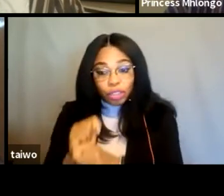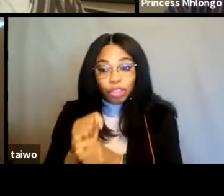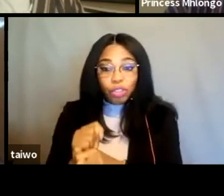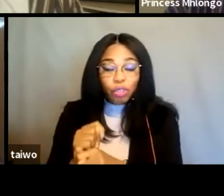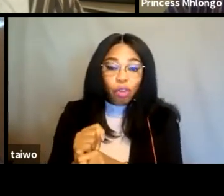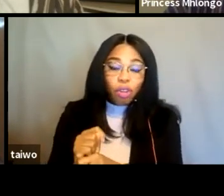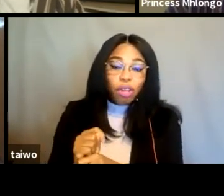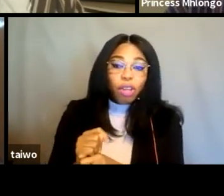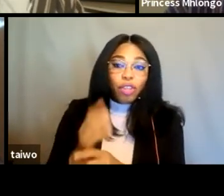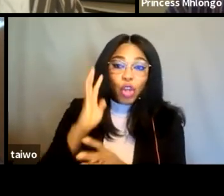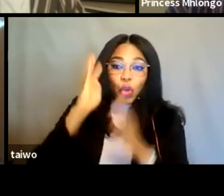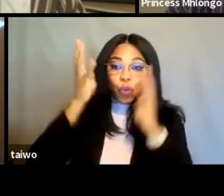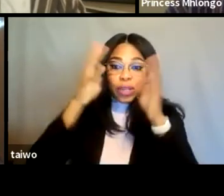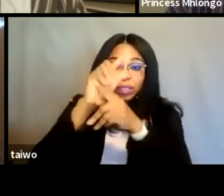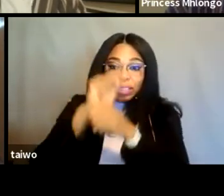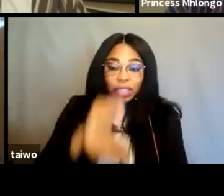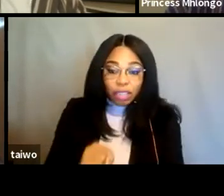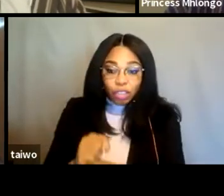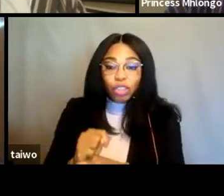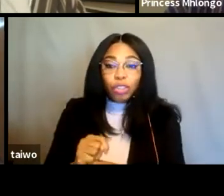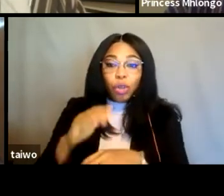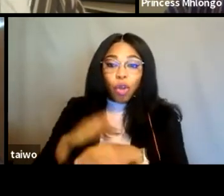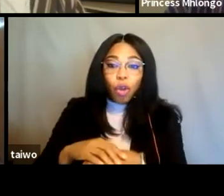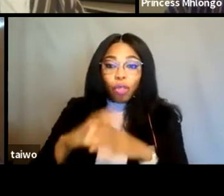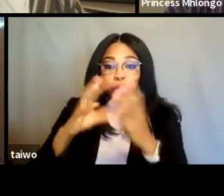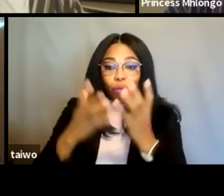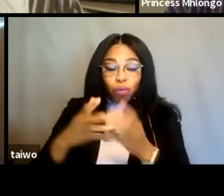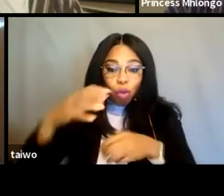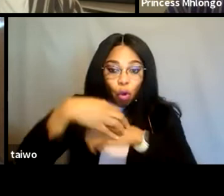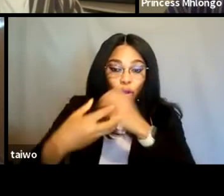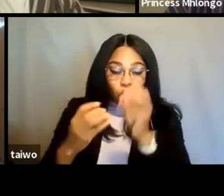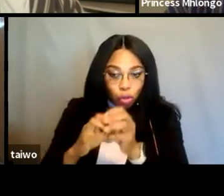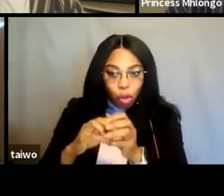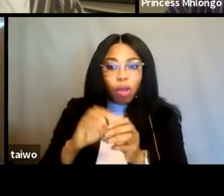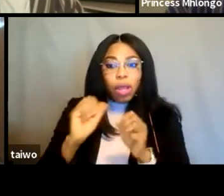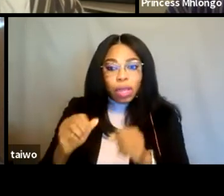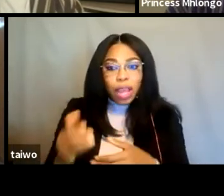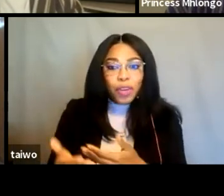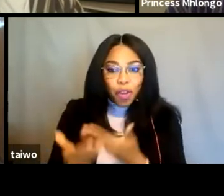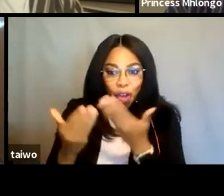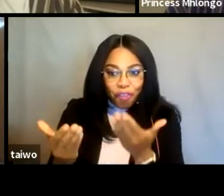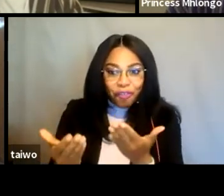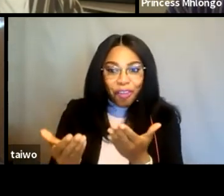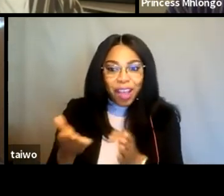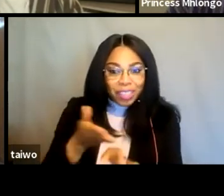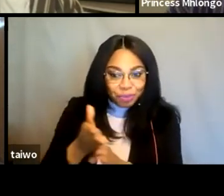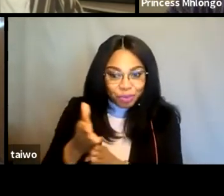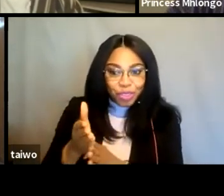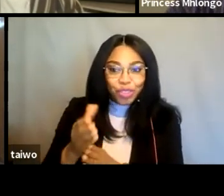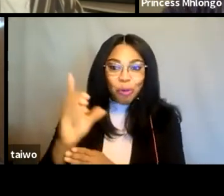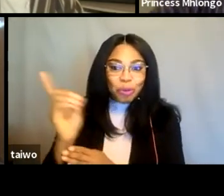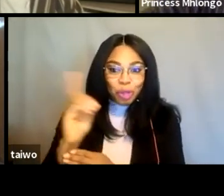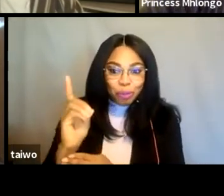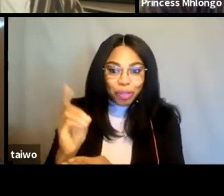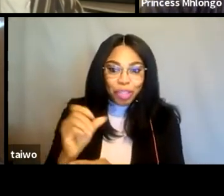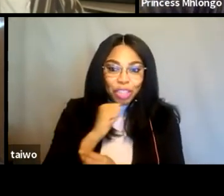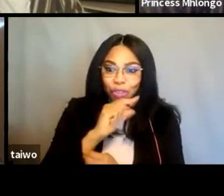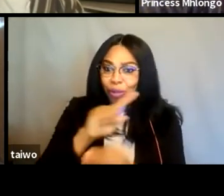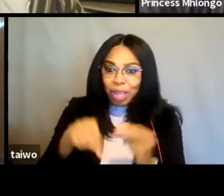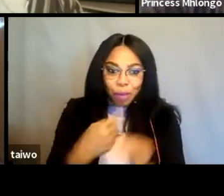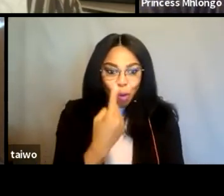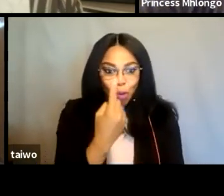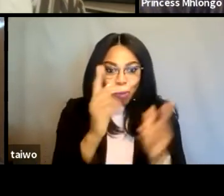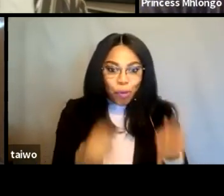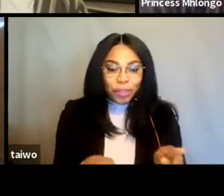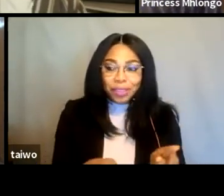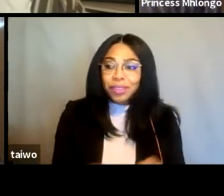creative tradition on the continent can actually offer the field of dramaturgy itself, right? It's not just about one person. You know, Donald